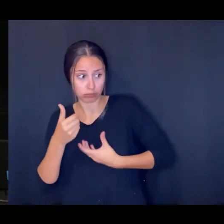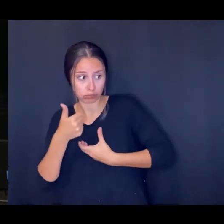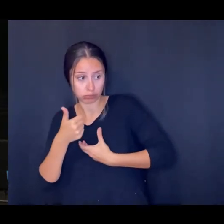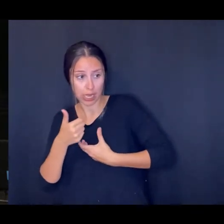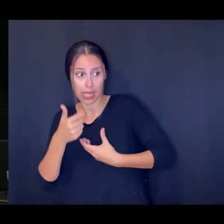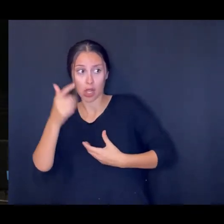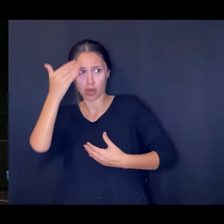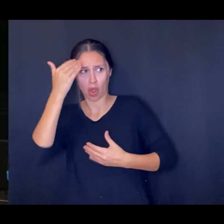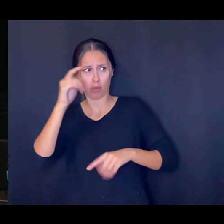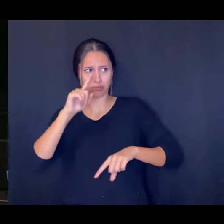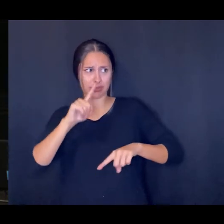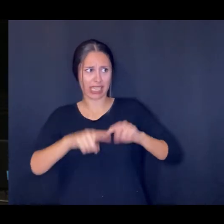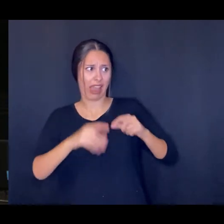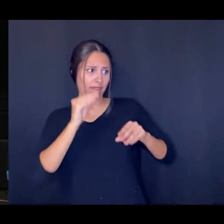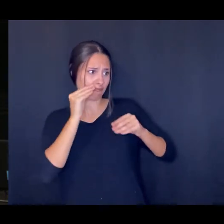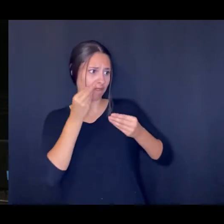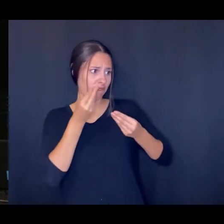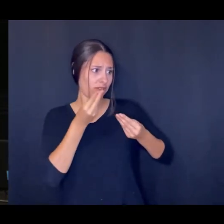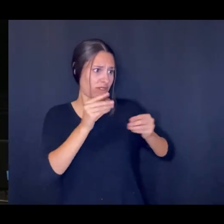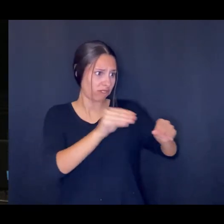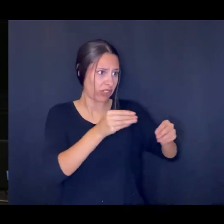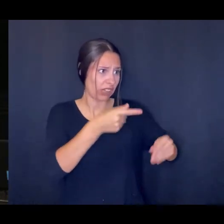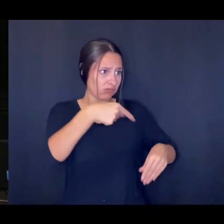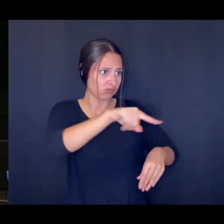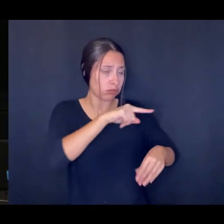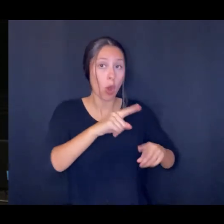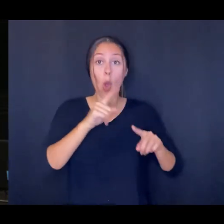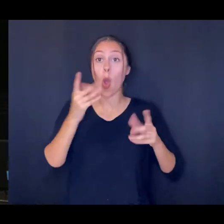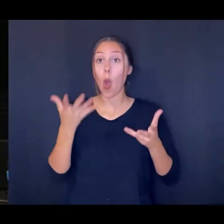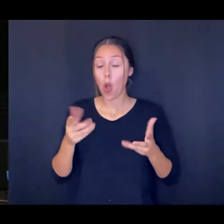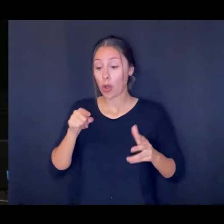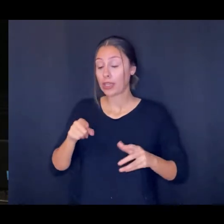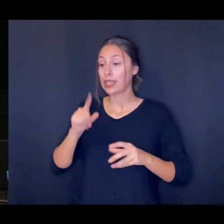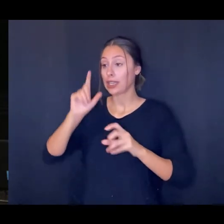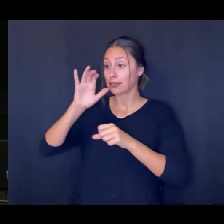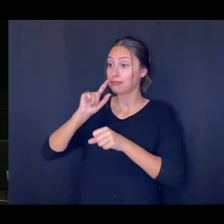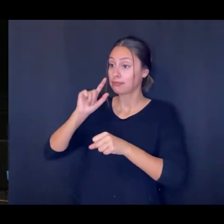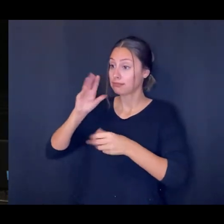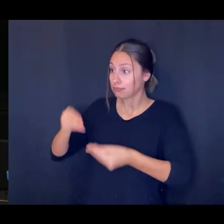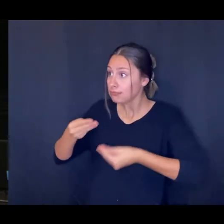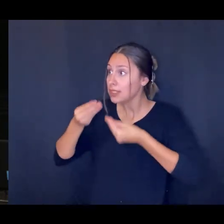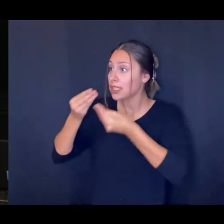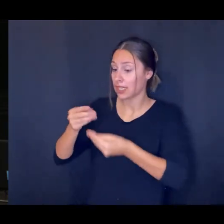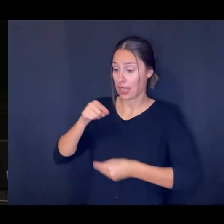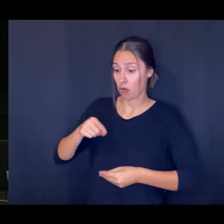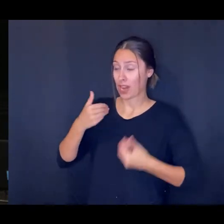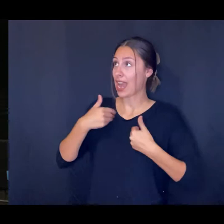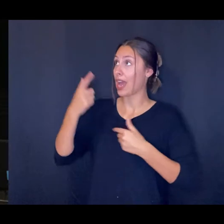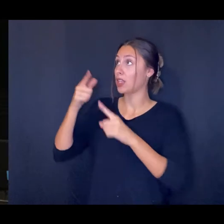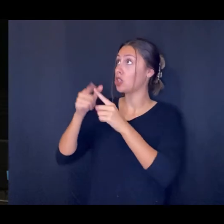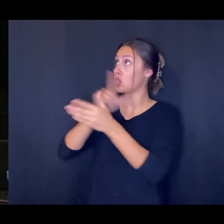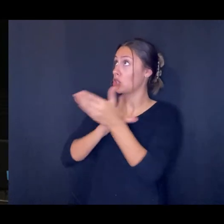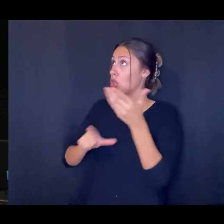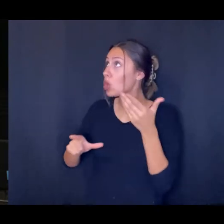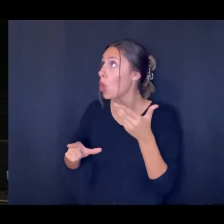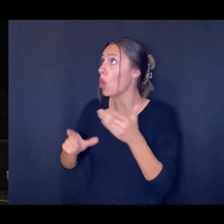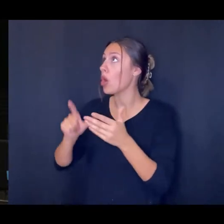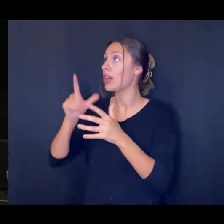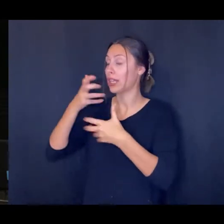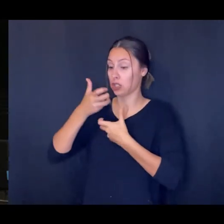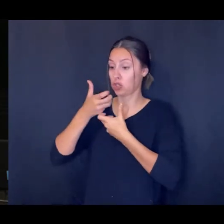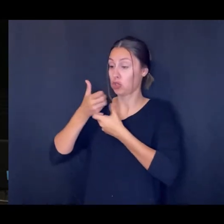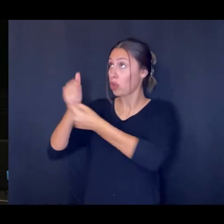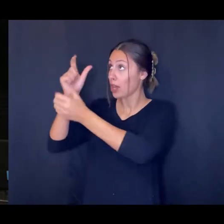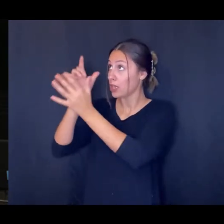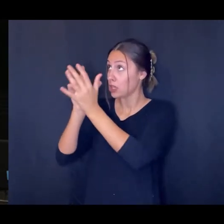never possibly feed 5,000 people, or he could commit what he had to the Lord and trust the Lord to do with